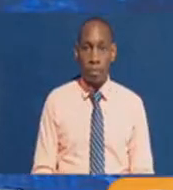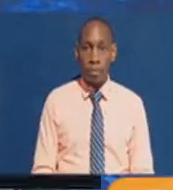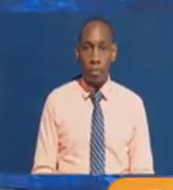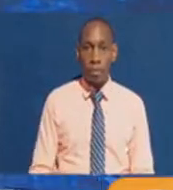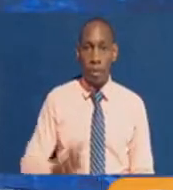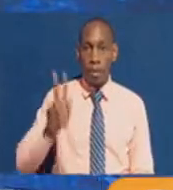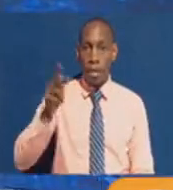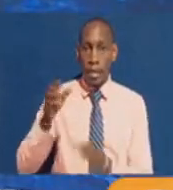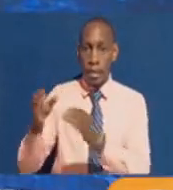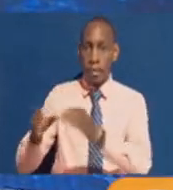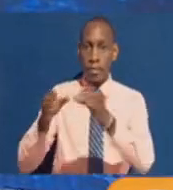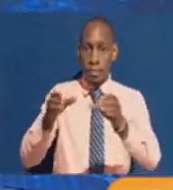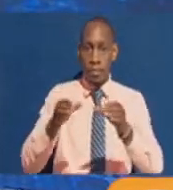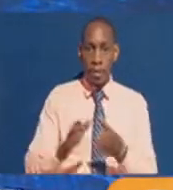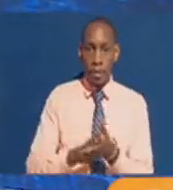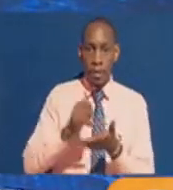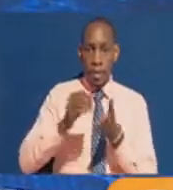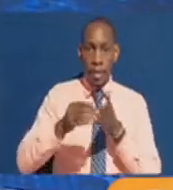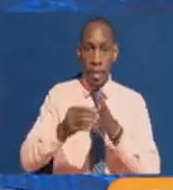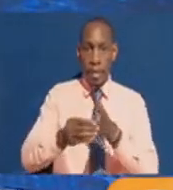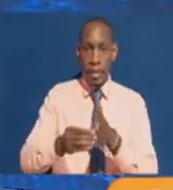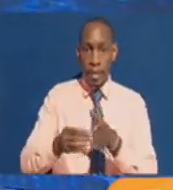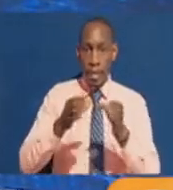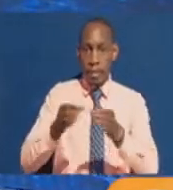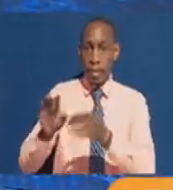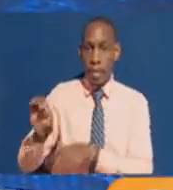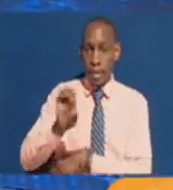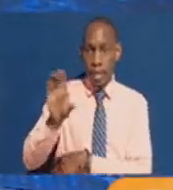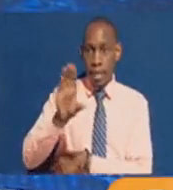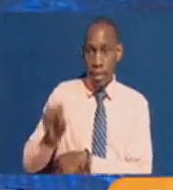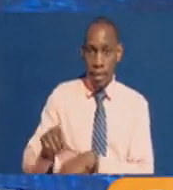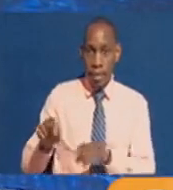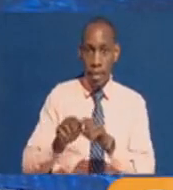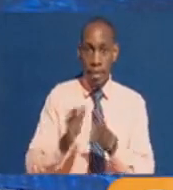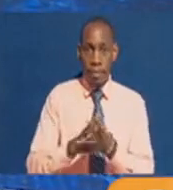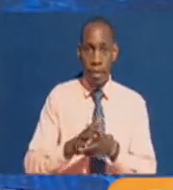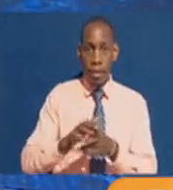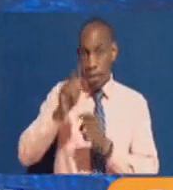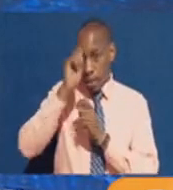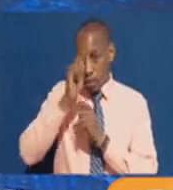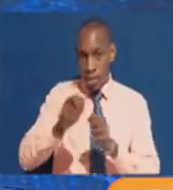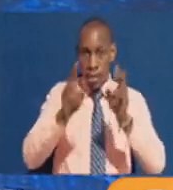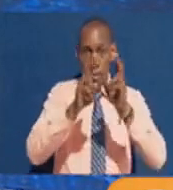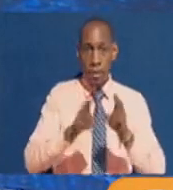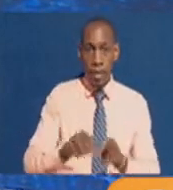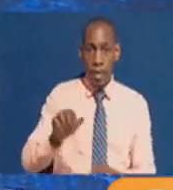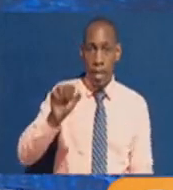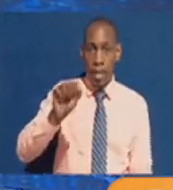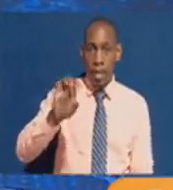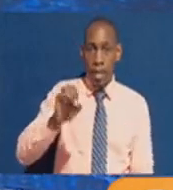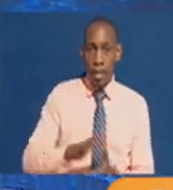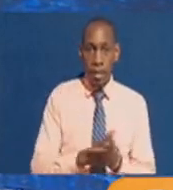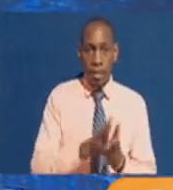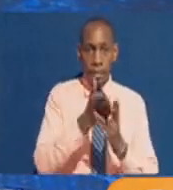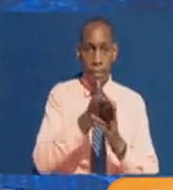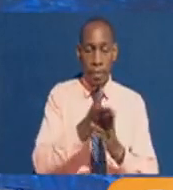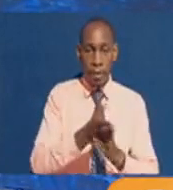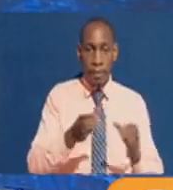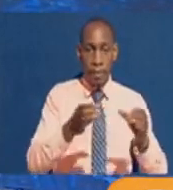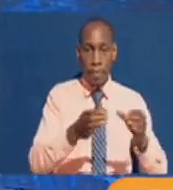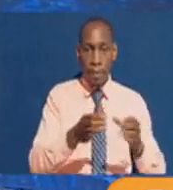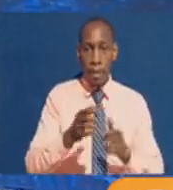Kenyan companies are amongst leading firms in East Africa that are said to be honored in an international SME and mid-sized